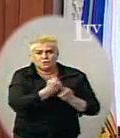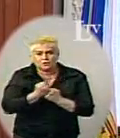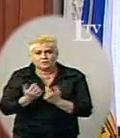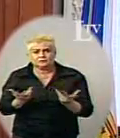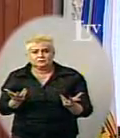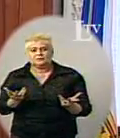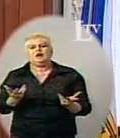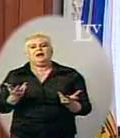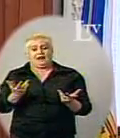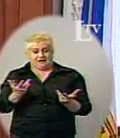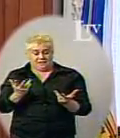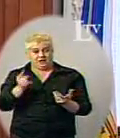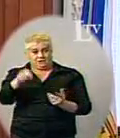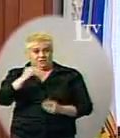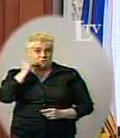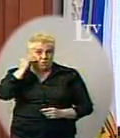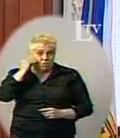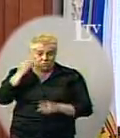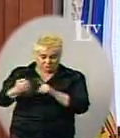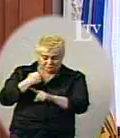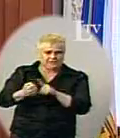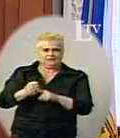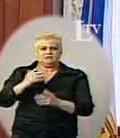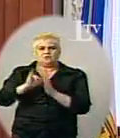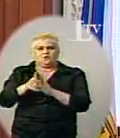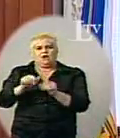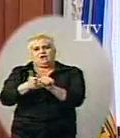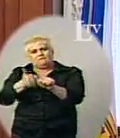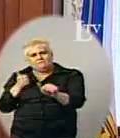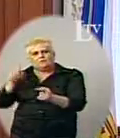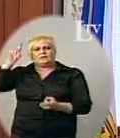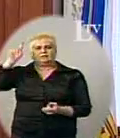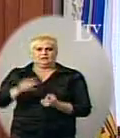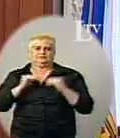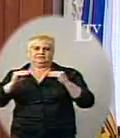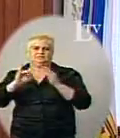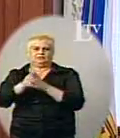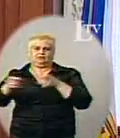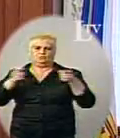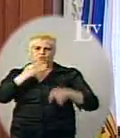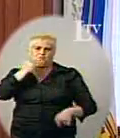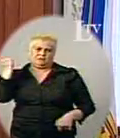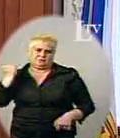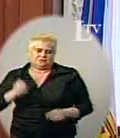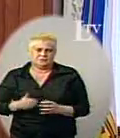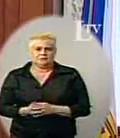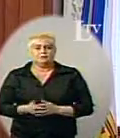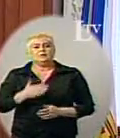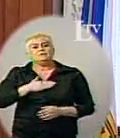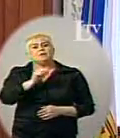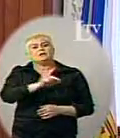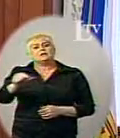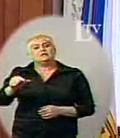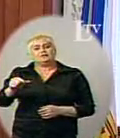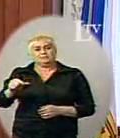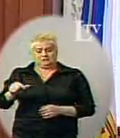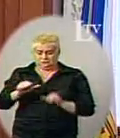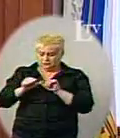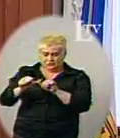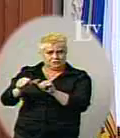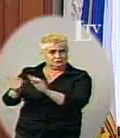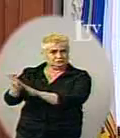incidents of violence in the home. My government continues to support and applaud the